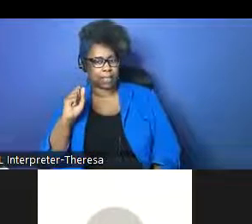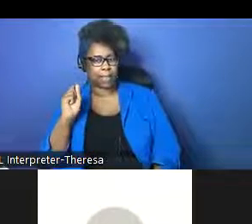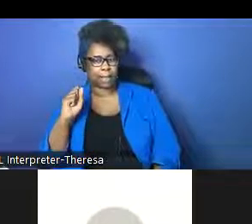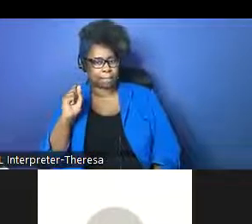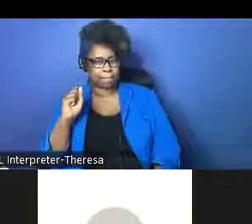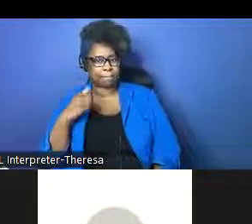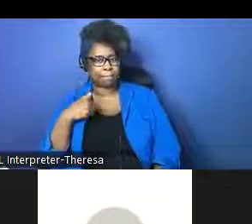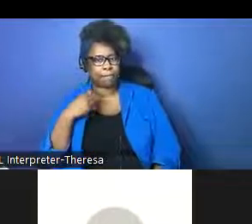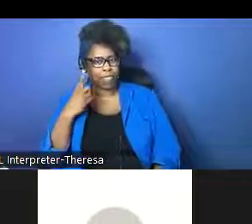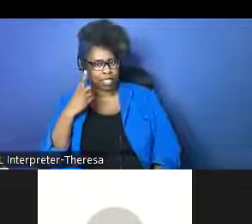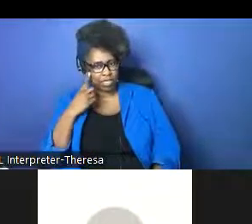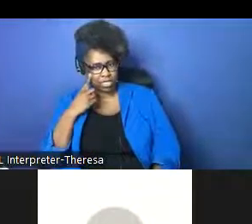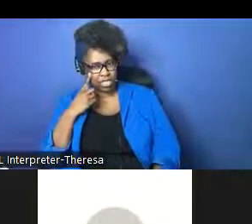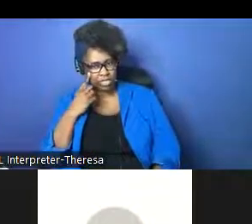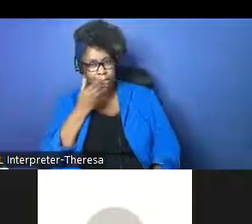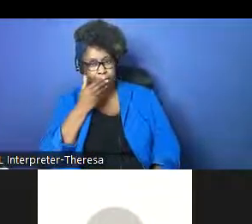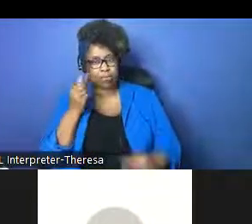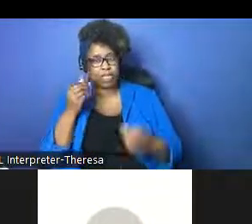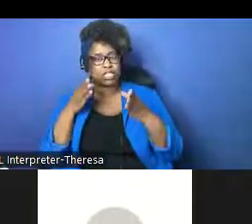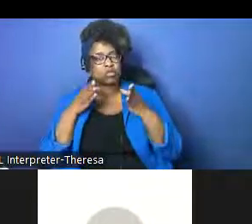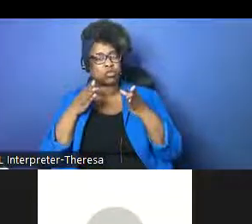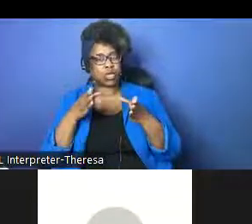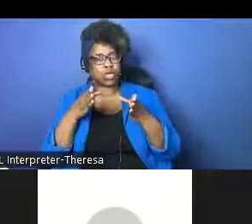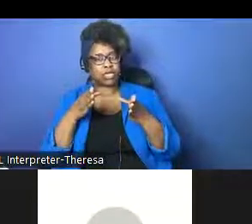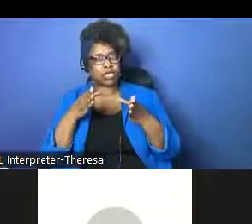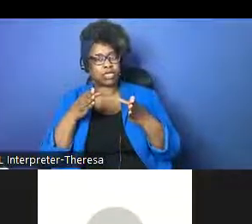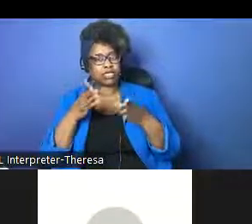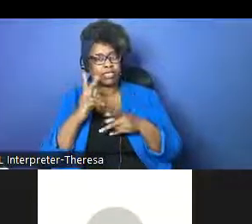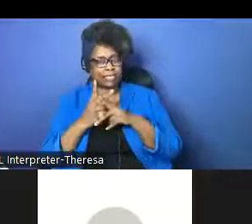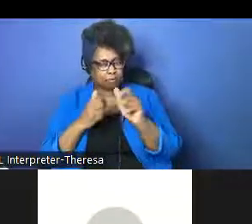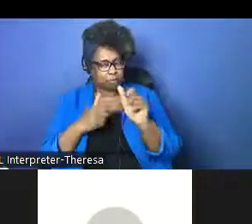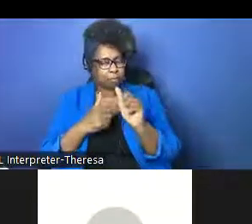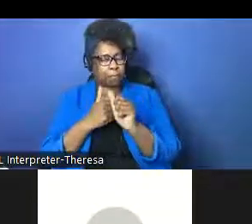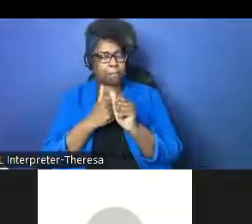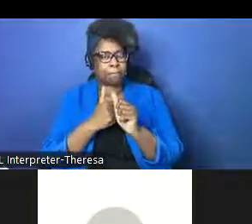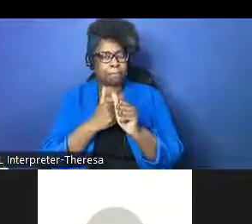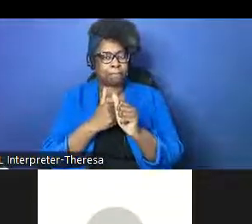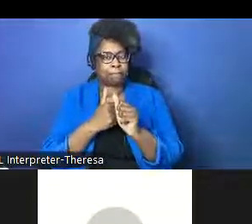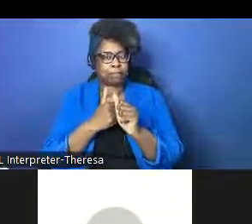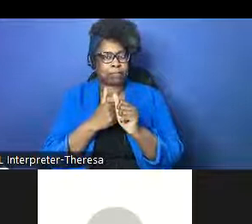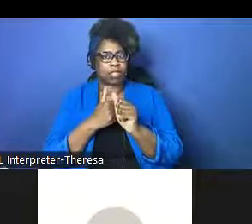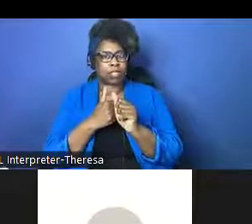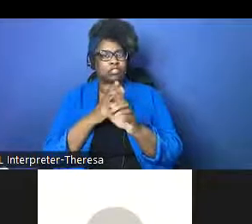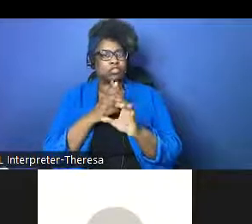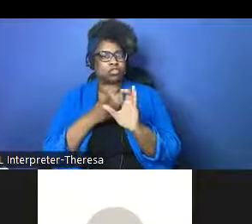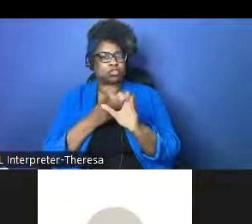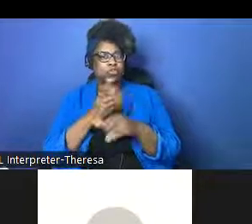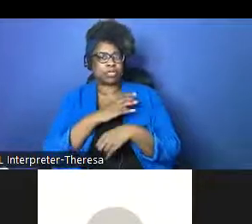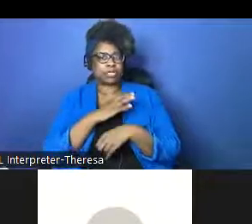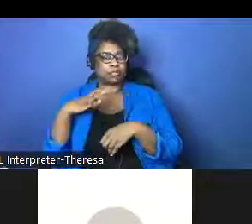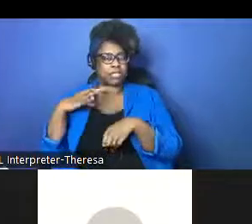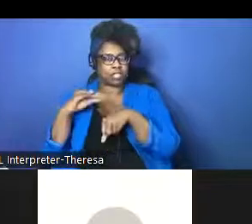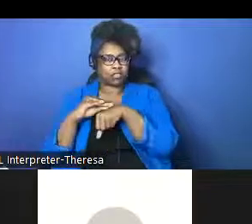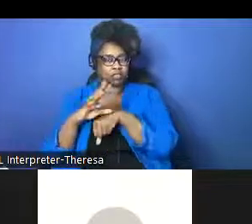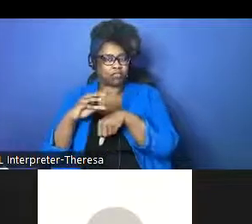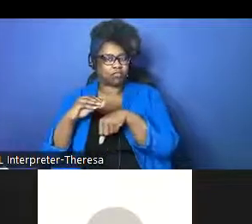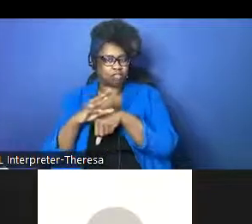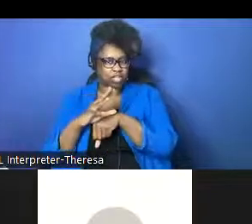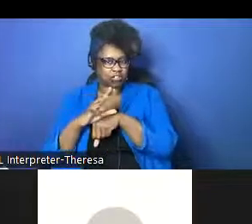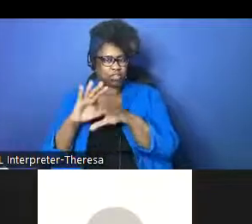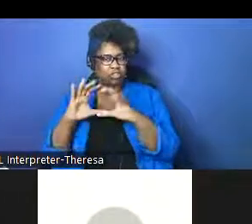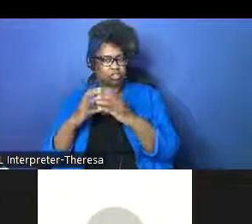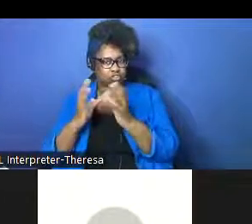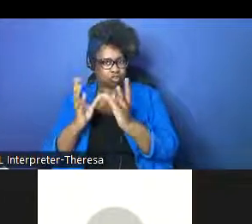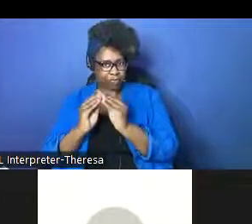I think the best way to kind of keep up to date on that is just joining one of the community advisory group